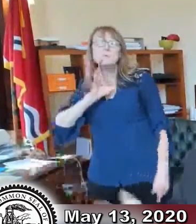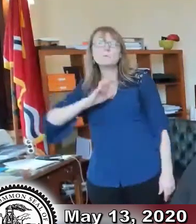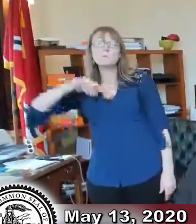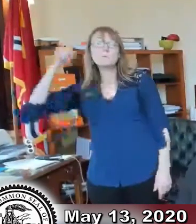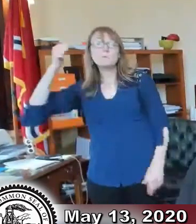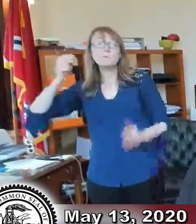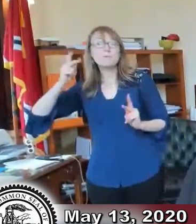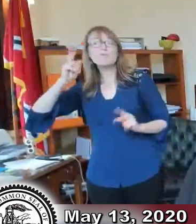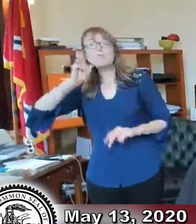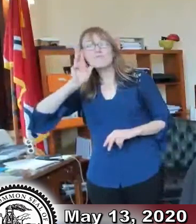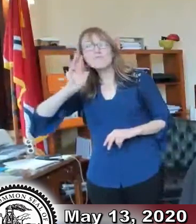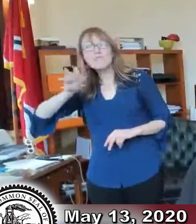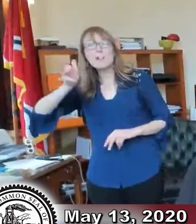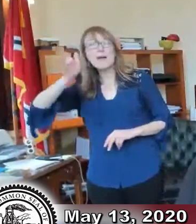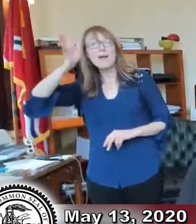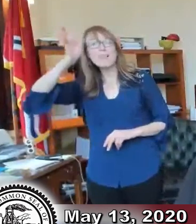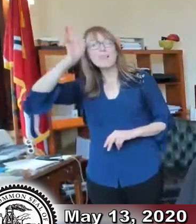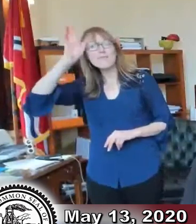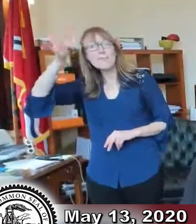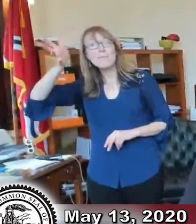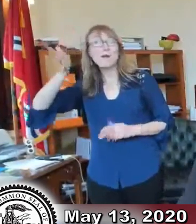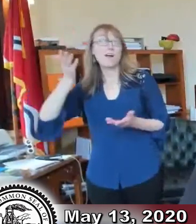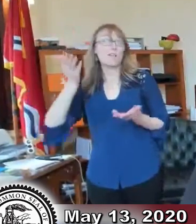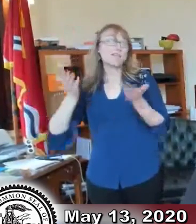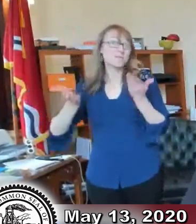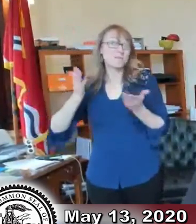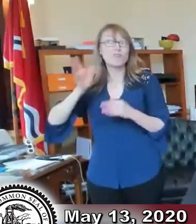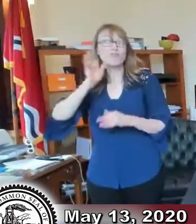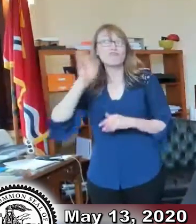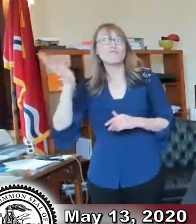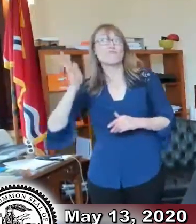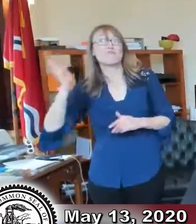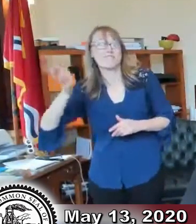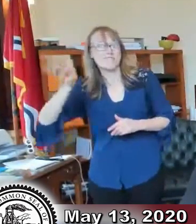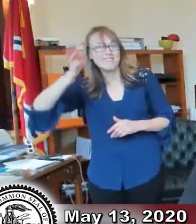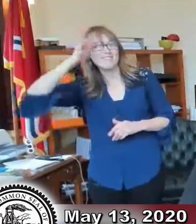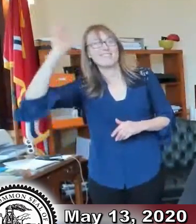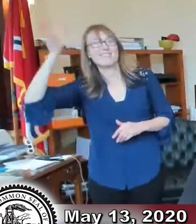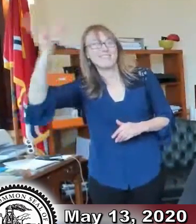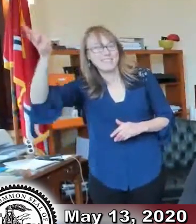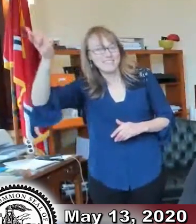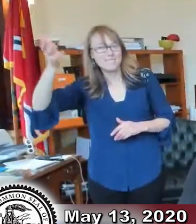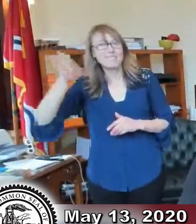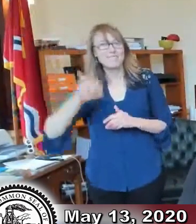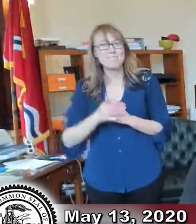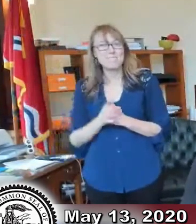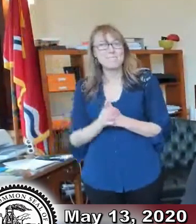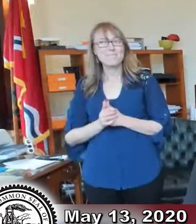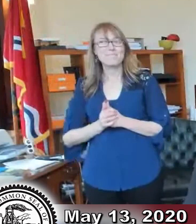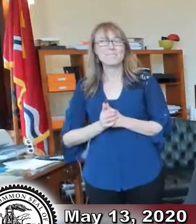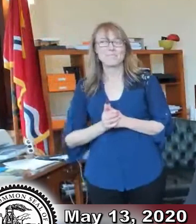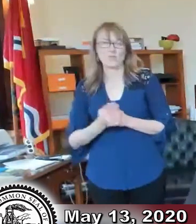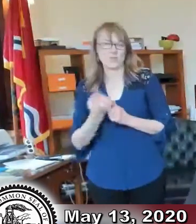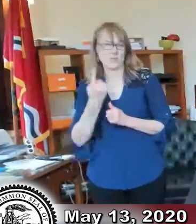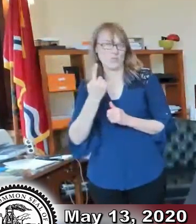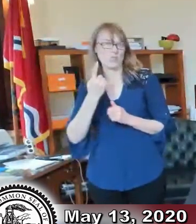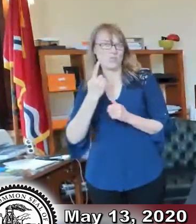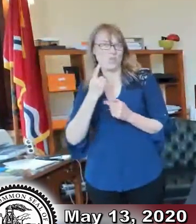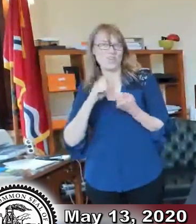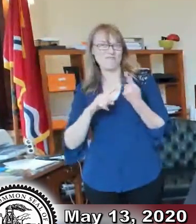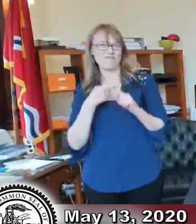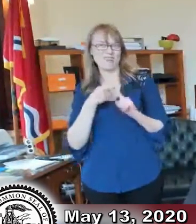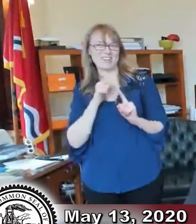and maybe great grandma and grandpa, and you sure don't want them to get exposed either. I have a friend who's getting married in